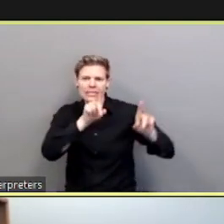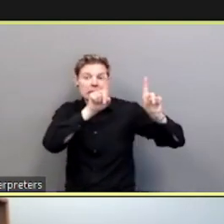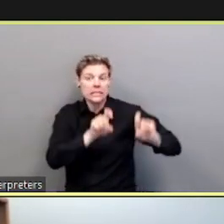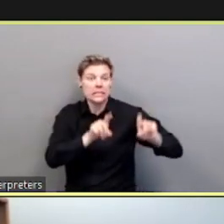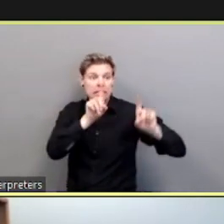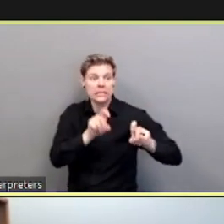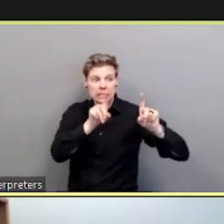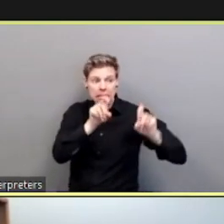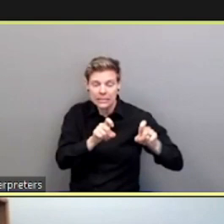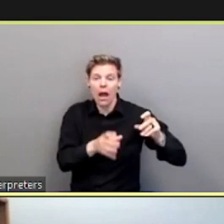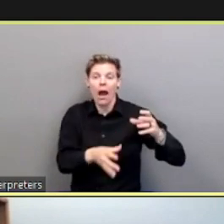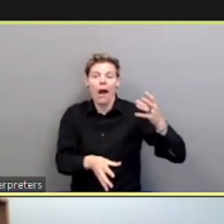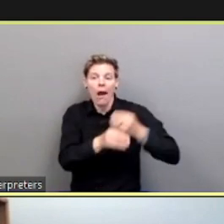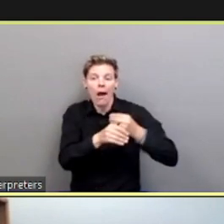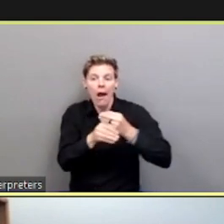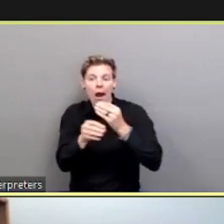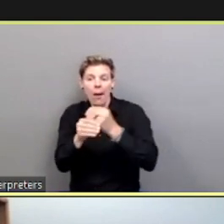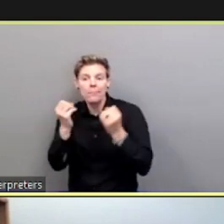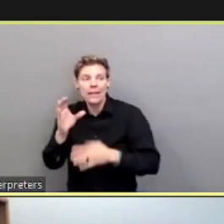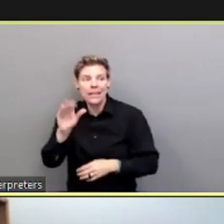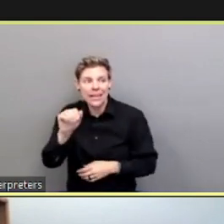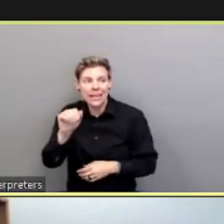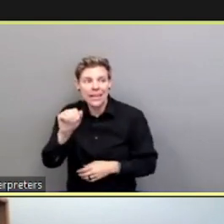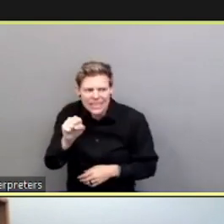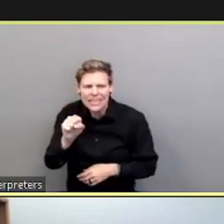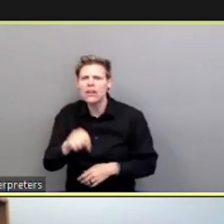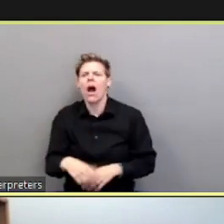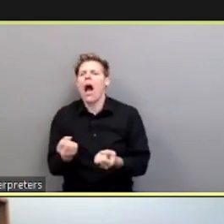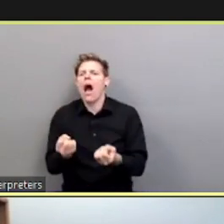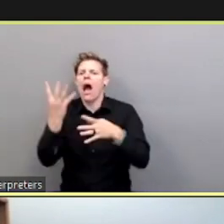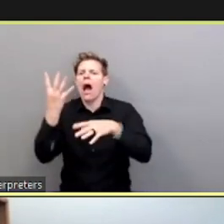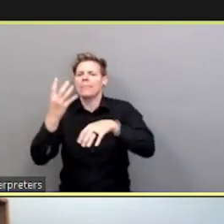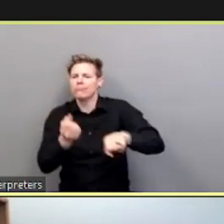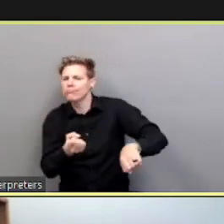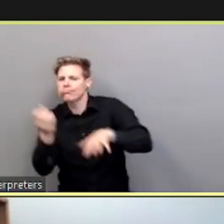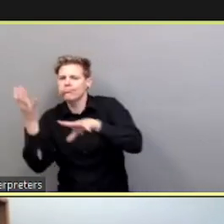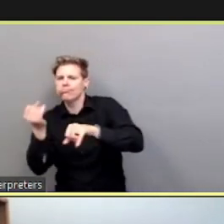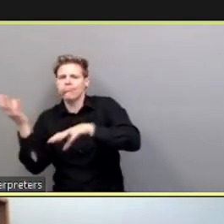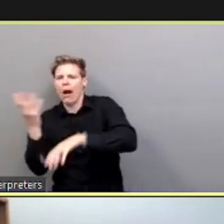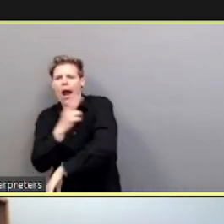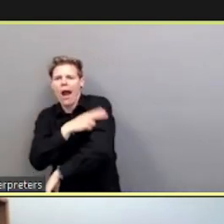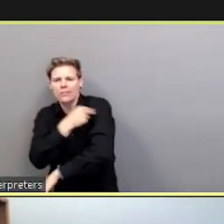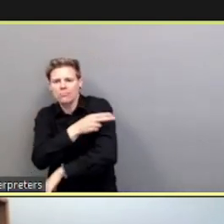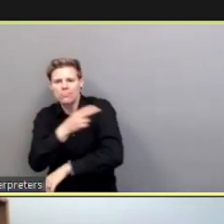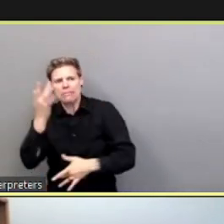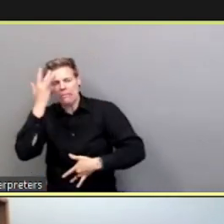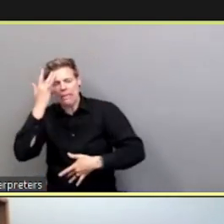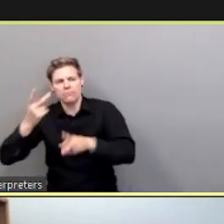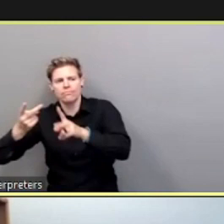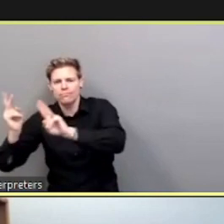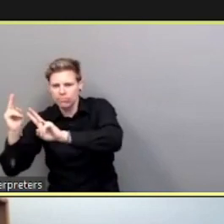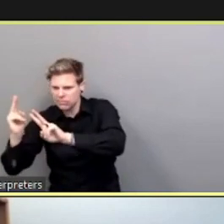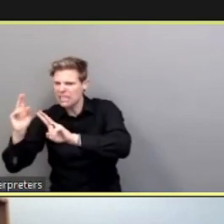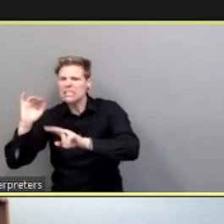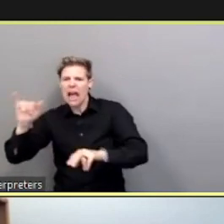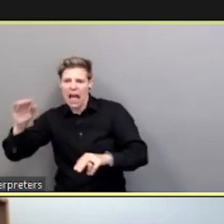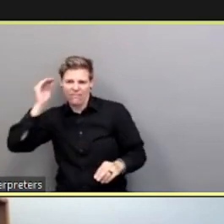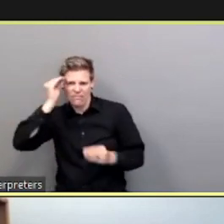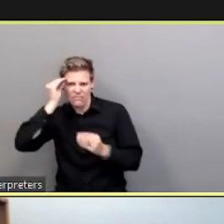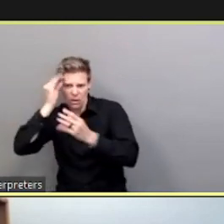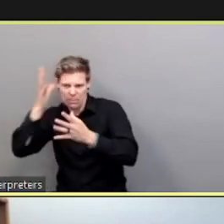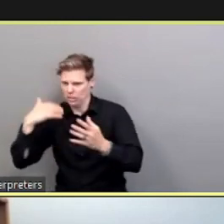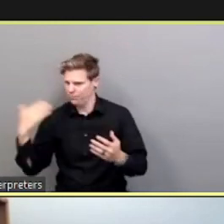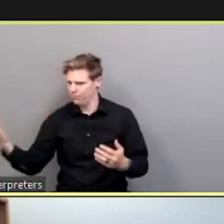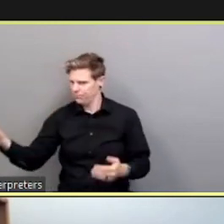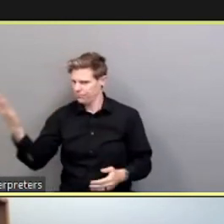also surveillance data looking at hospitalizations. And then we take vital records information looking at deaths, and